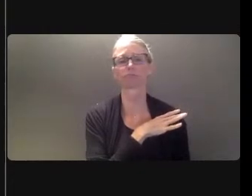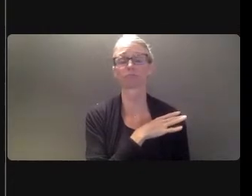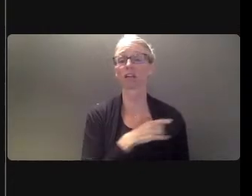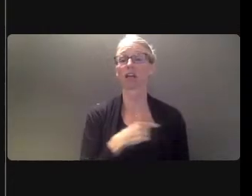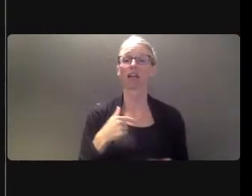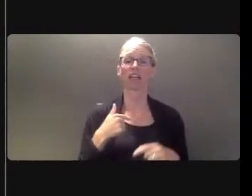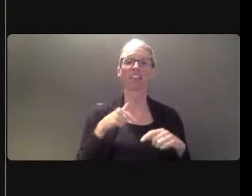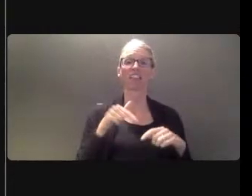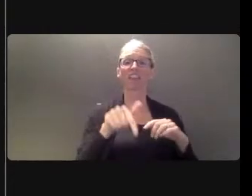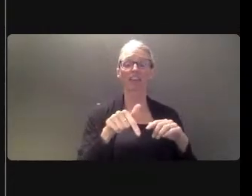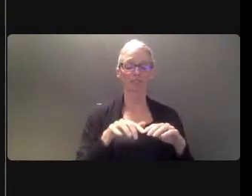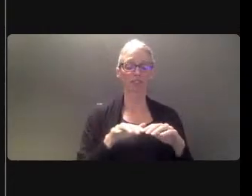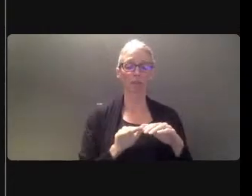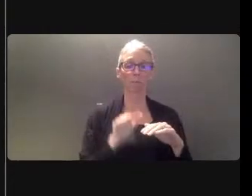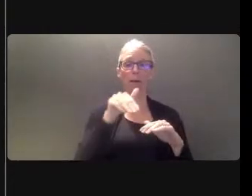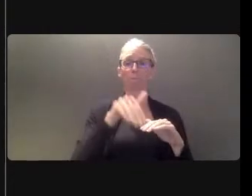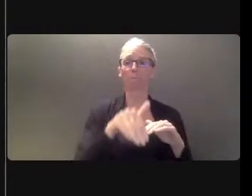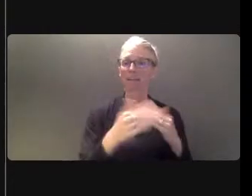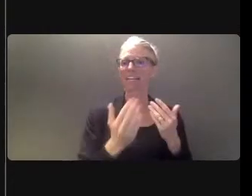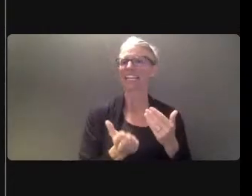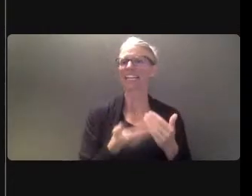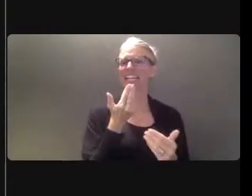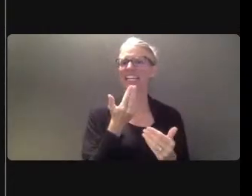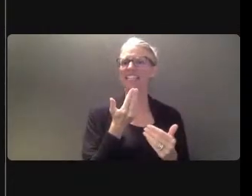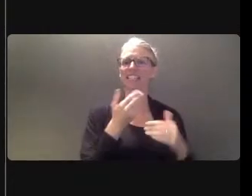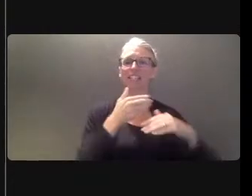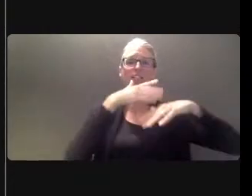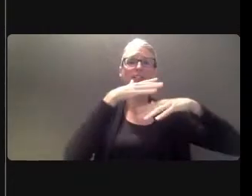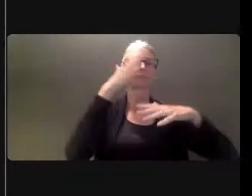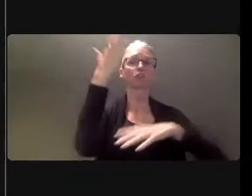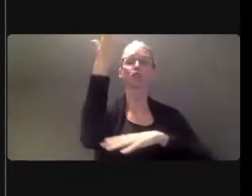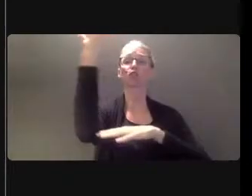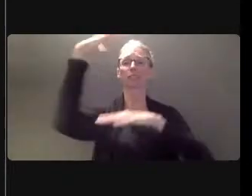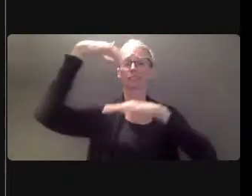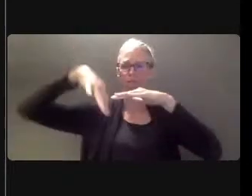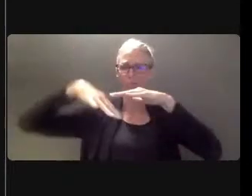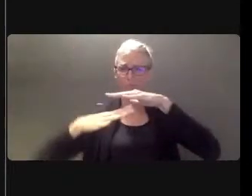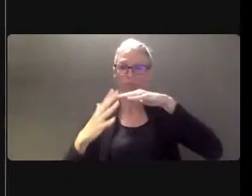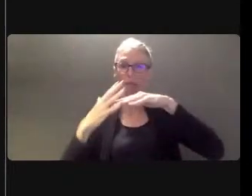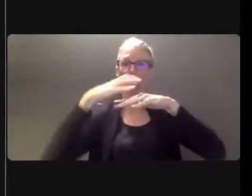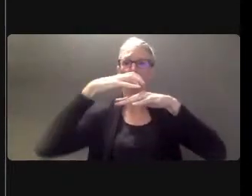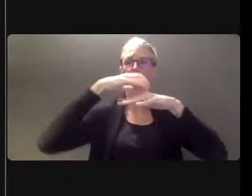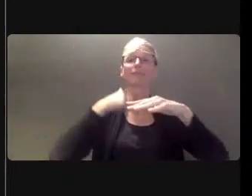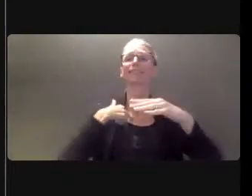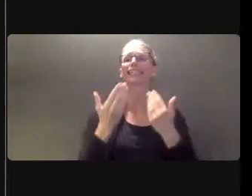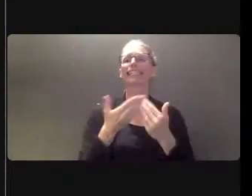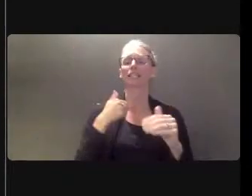this grade, but I will then think of other people that say, well, how easy is this?